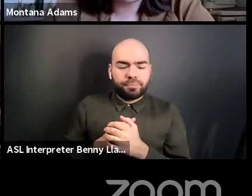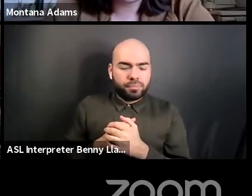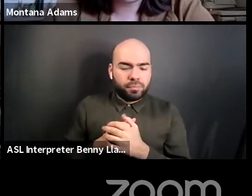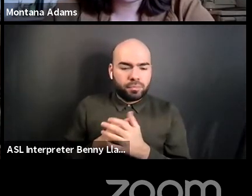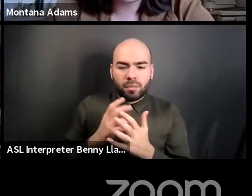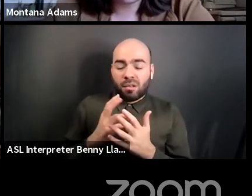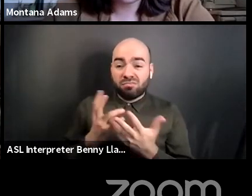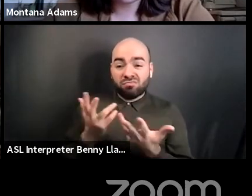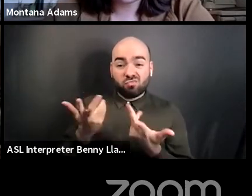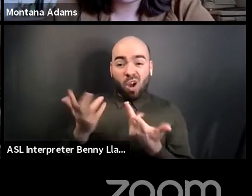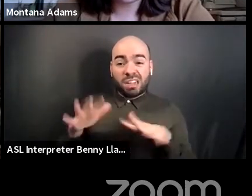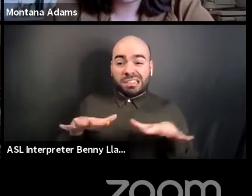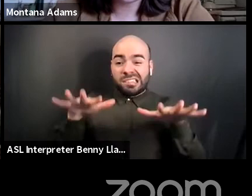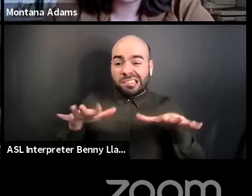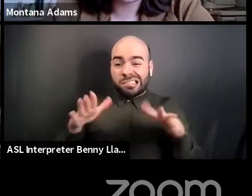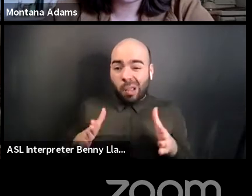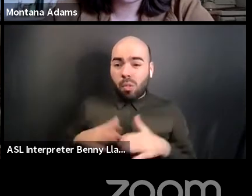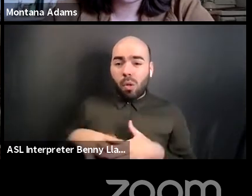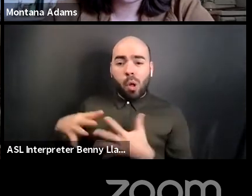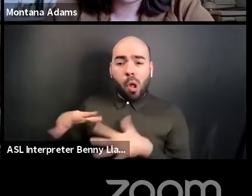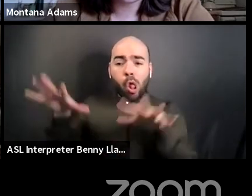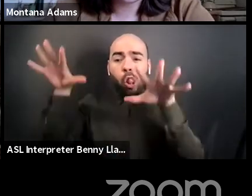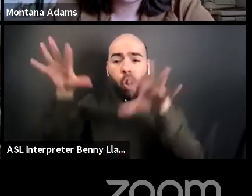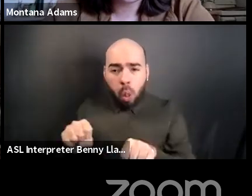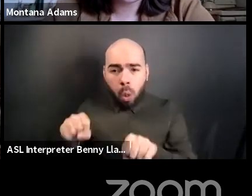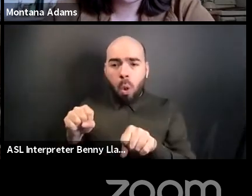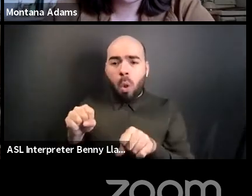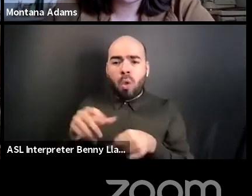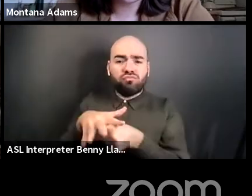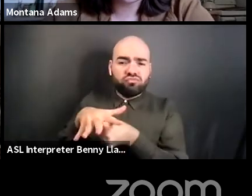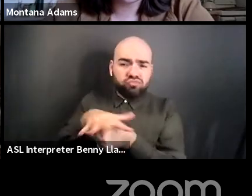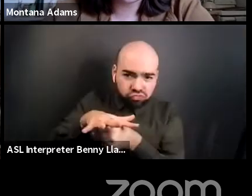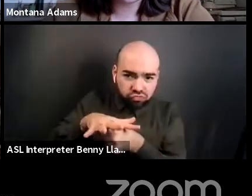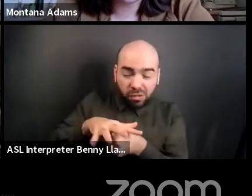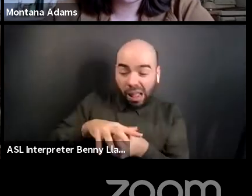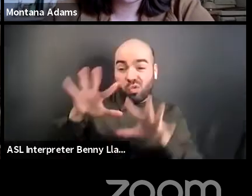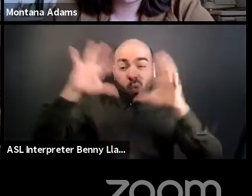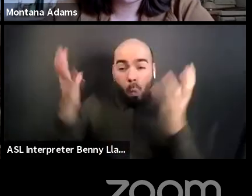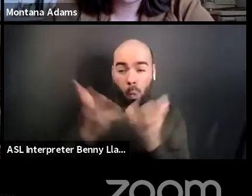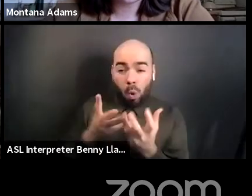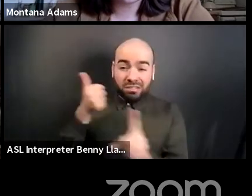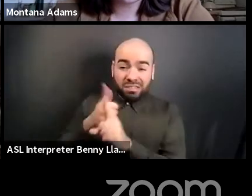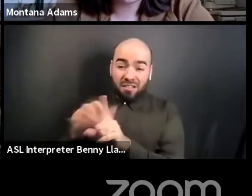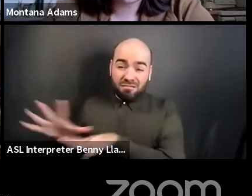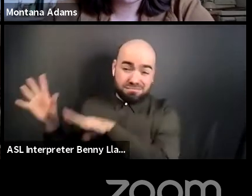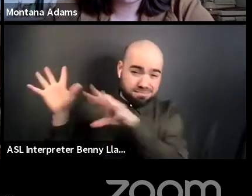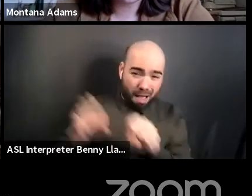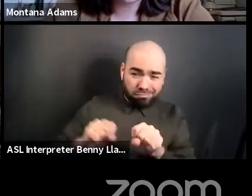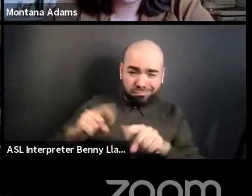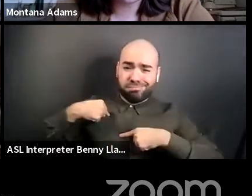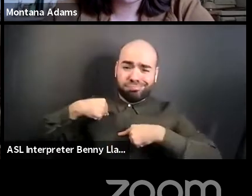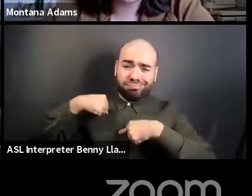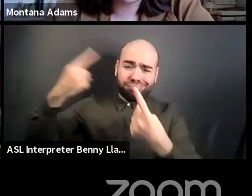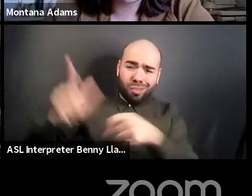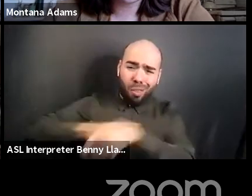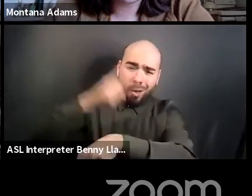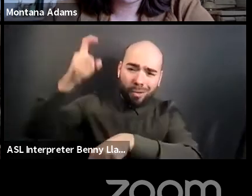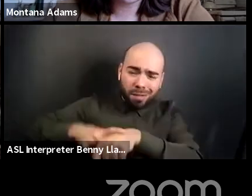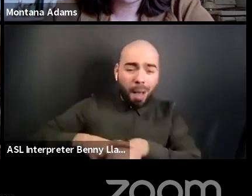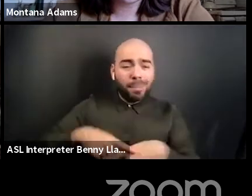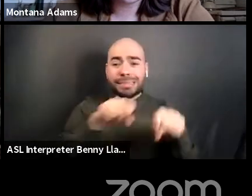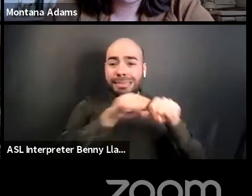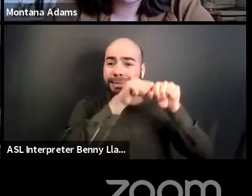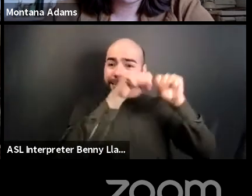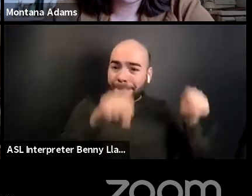settler colonial places where, you know, we're living in this world that has been colonized for so long and these structures continue to